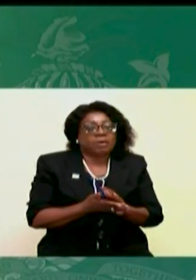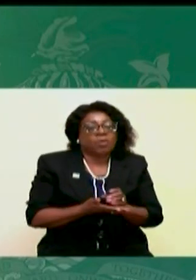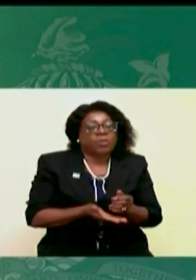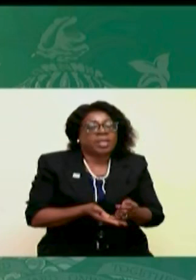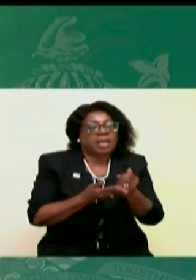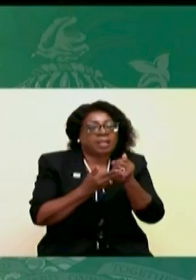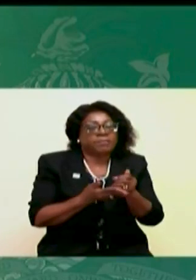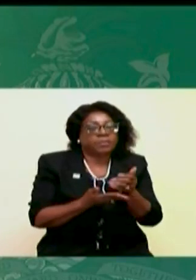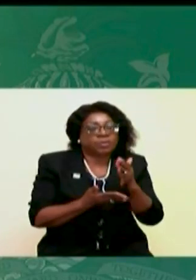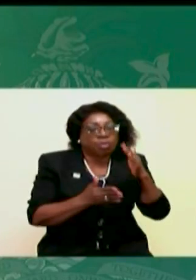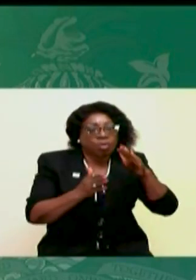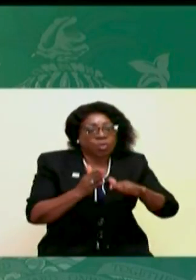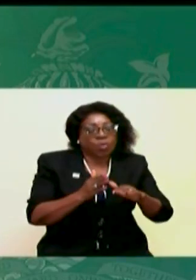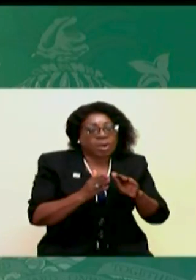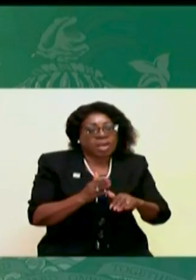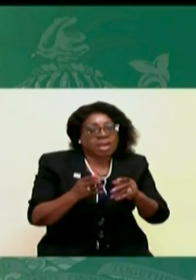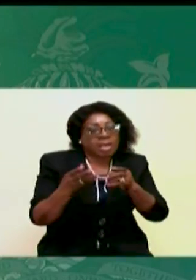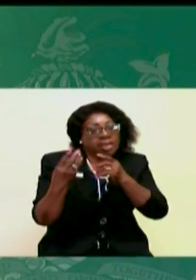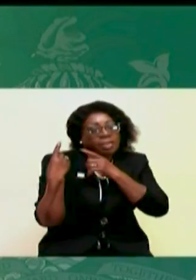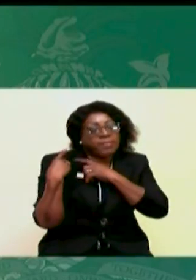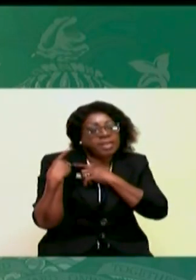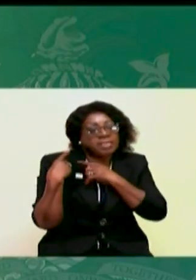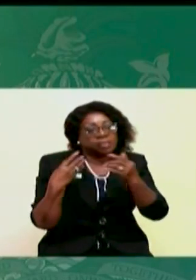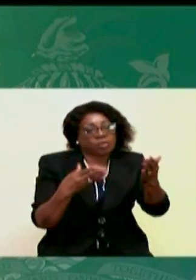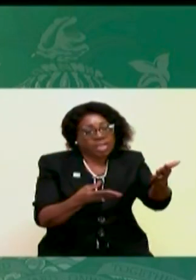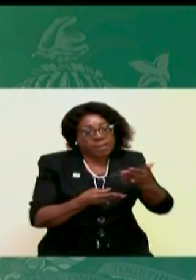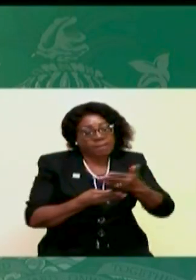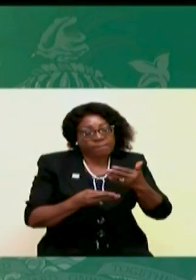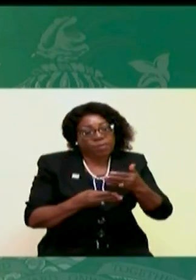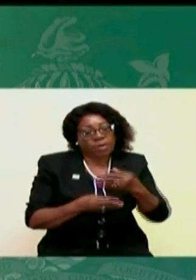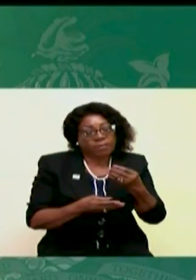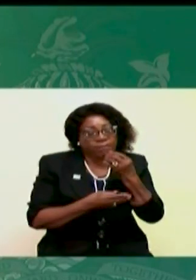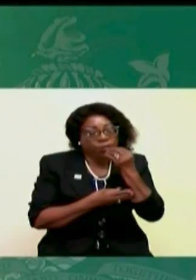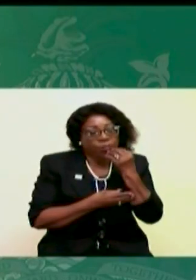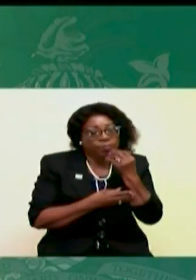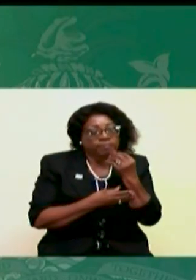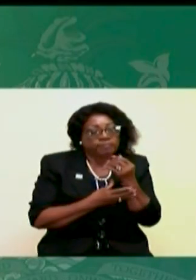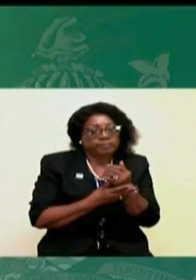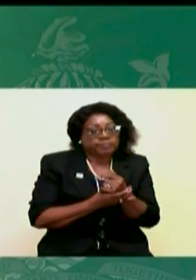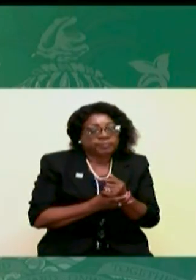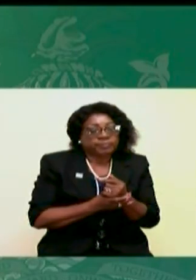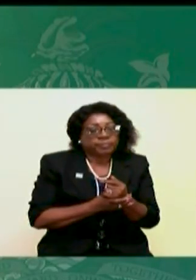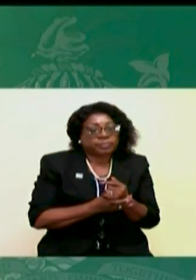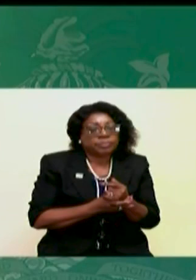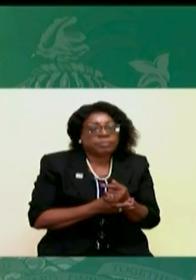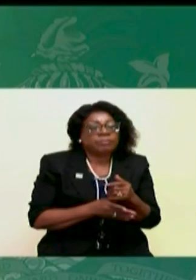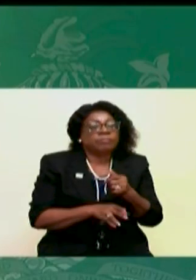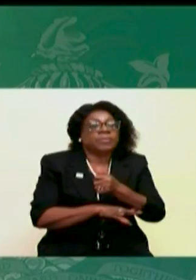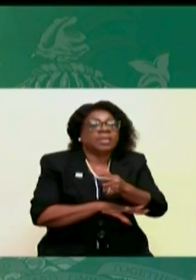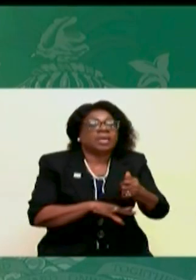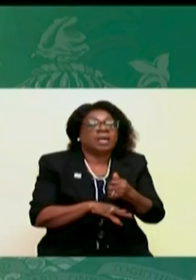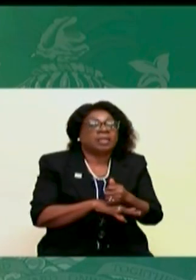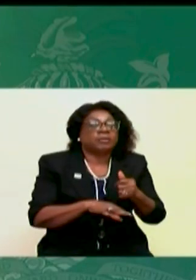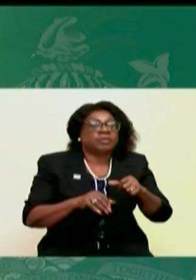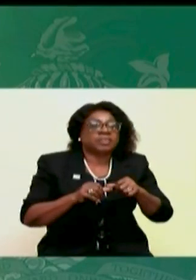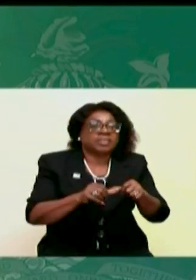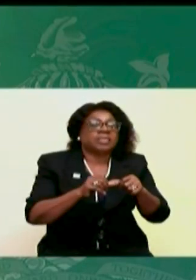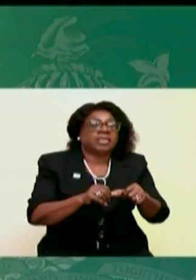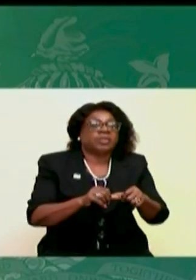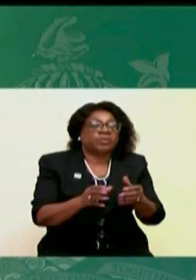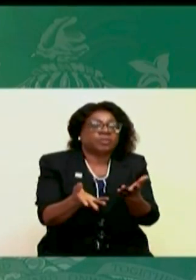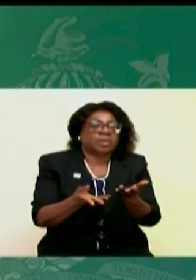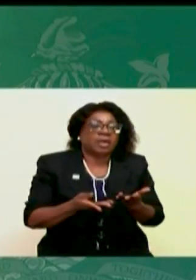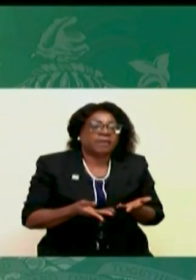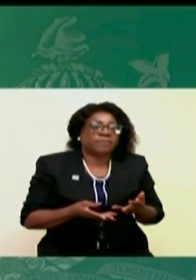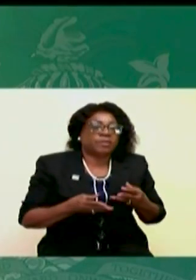imported food while creating a sustainable poultry production program. Andrus continues to have the privilege of being